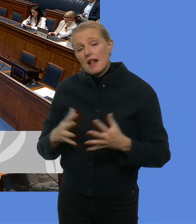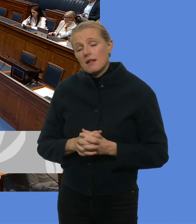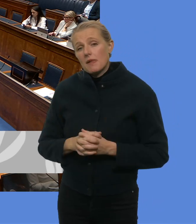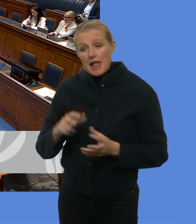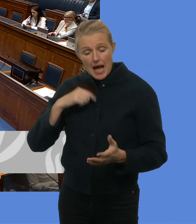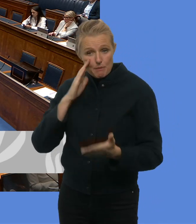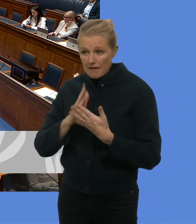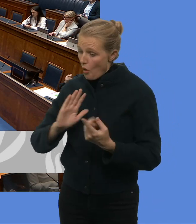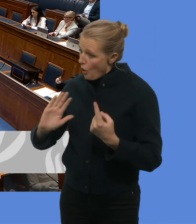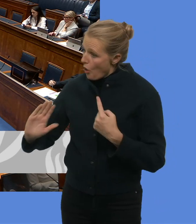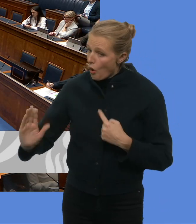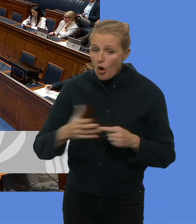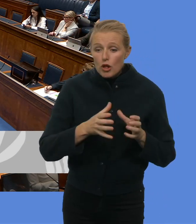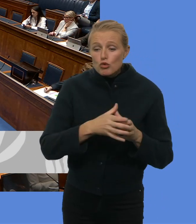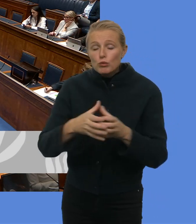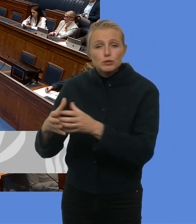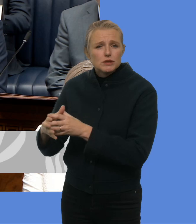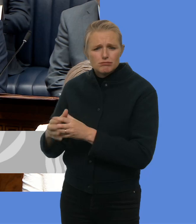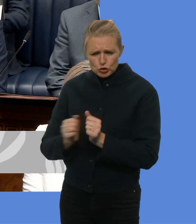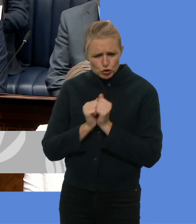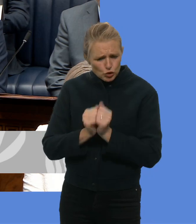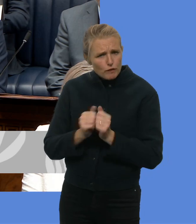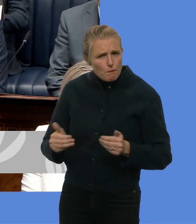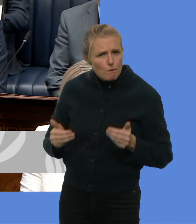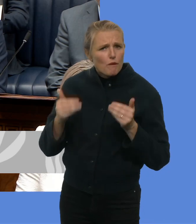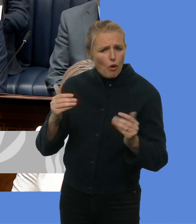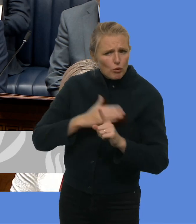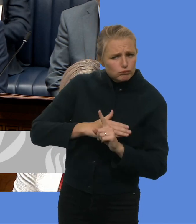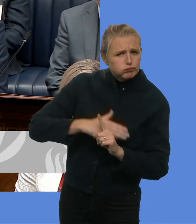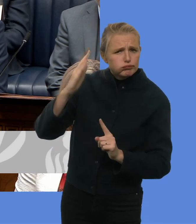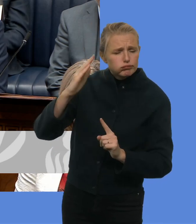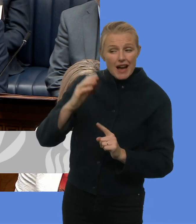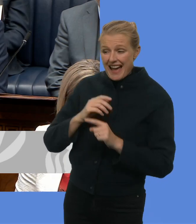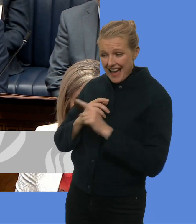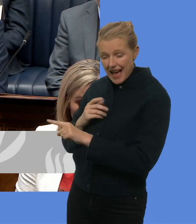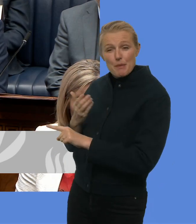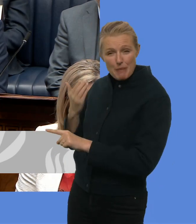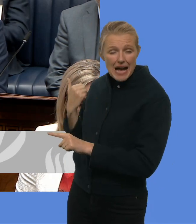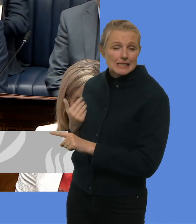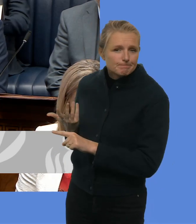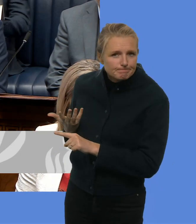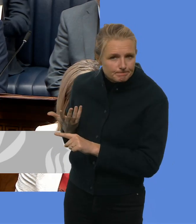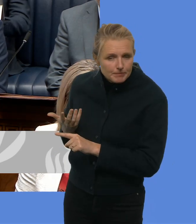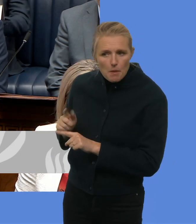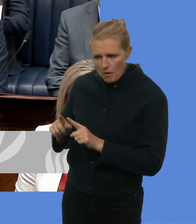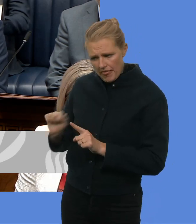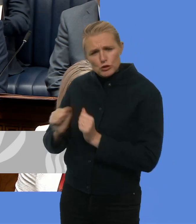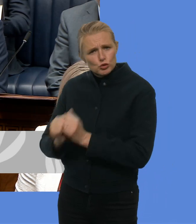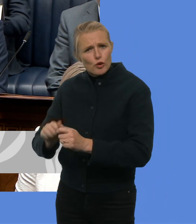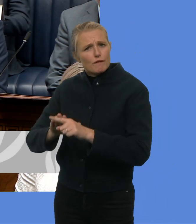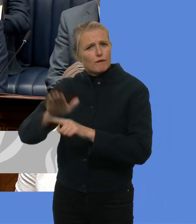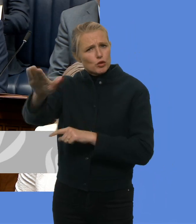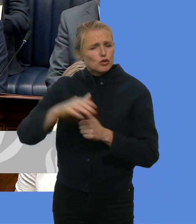said that because you have had a past doesn't mean that you shouldn't have a future. And some of the very people that you're